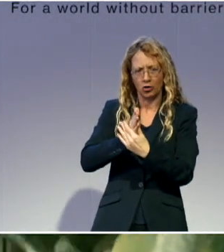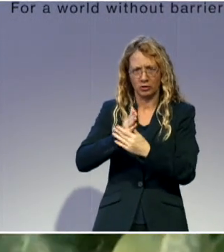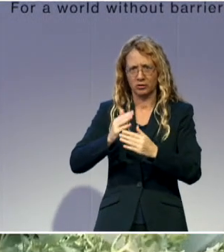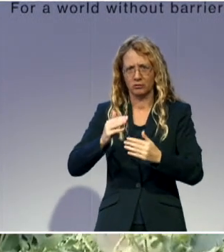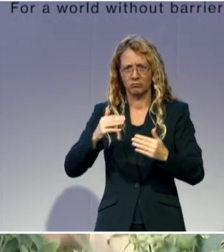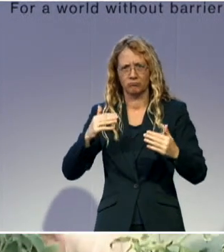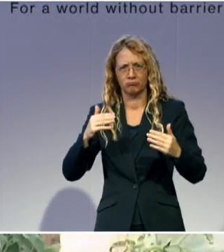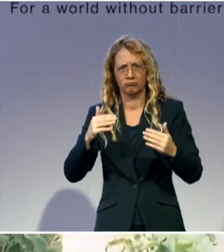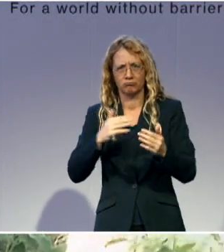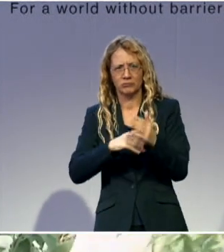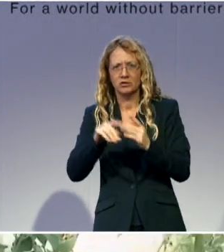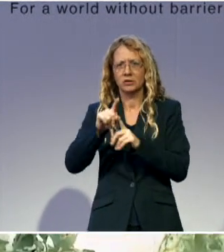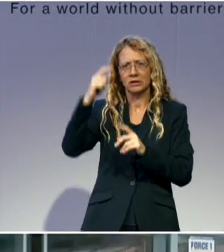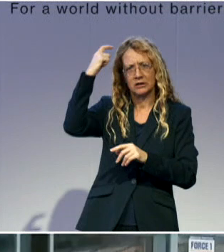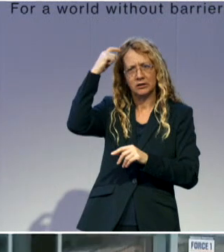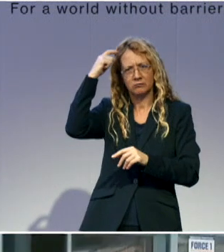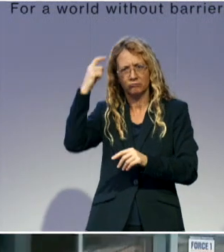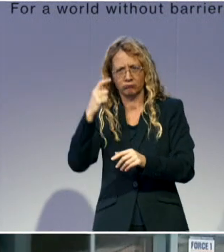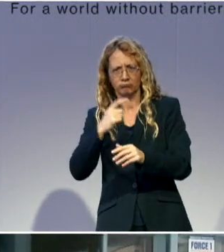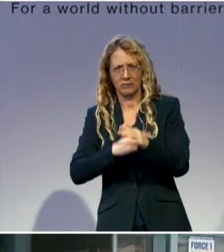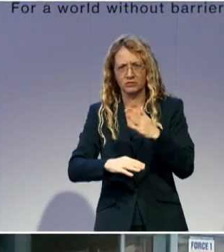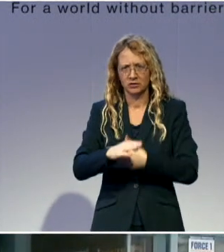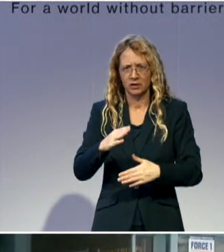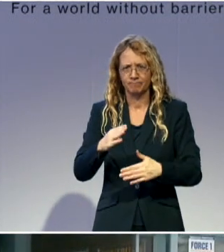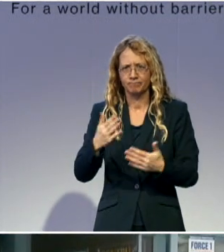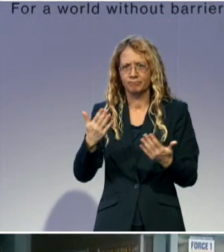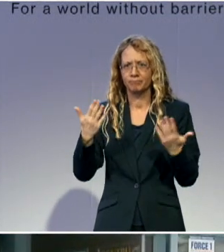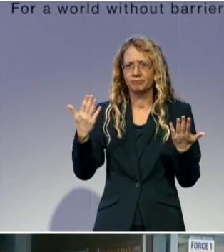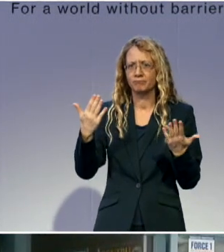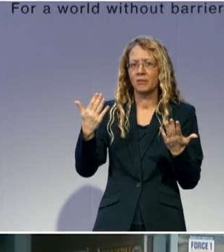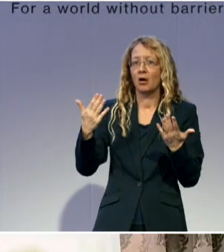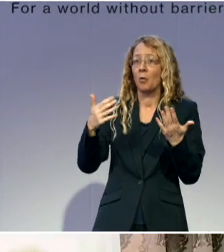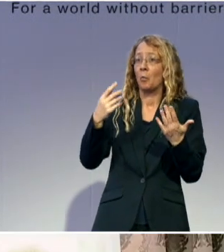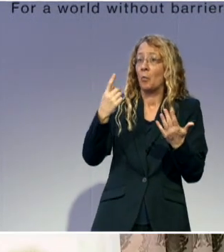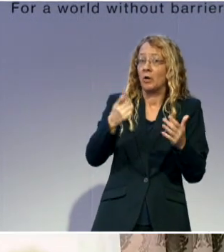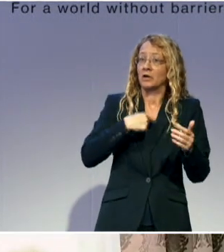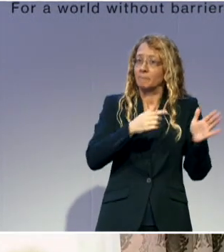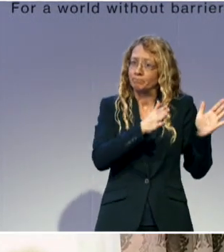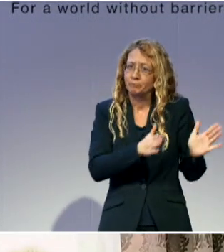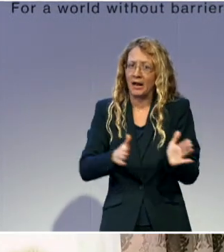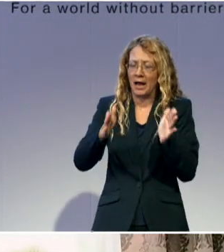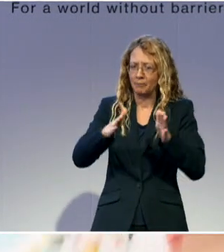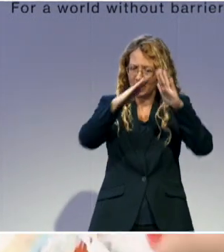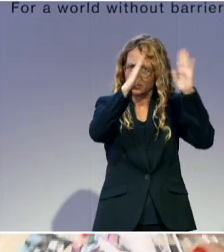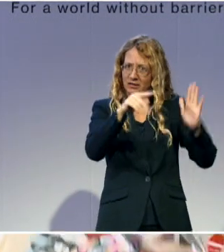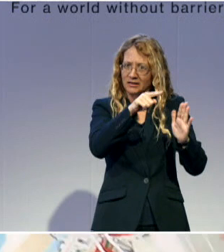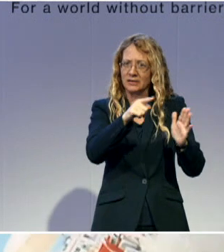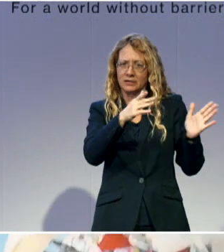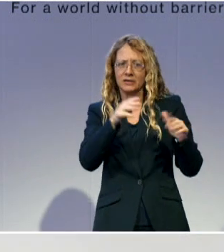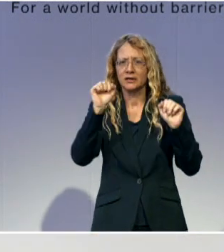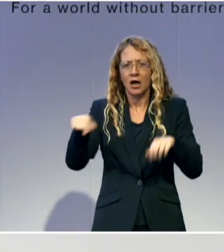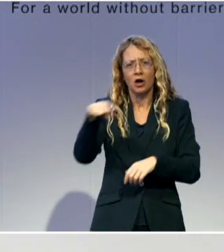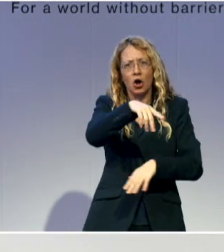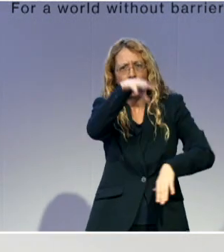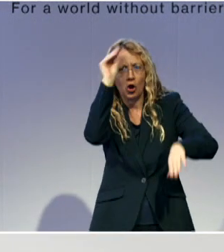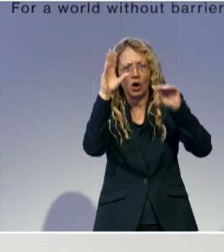of 11 preparation for independent living centers. Residents are provided with personalized support